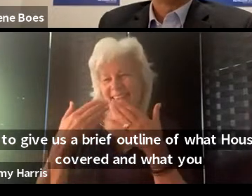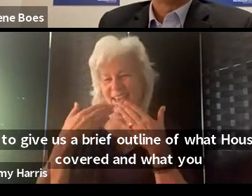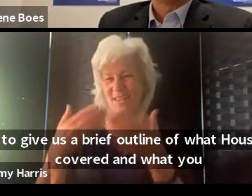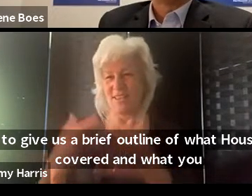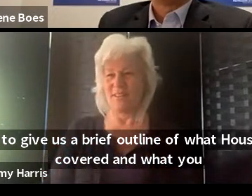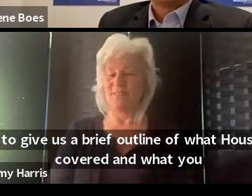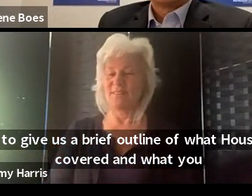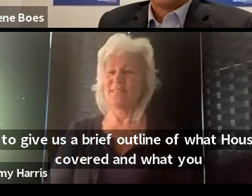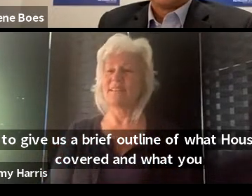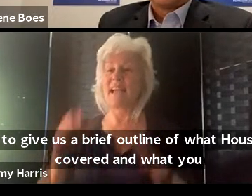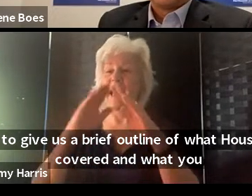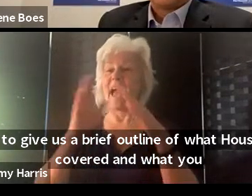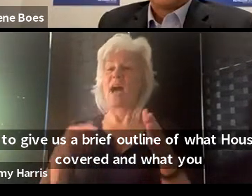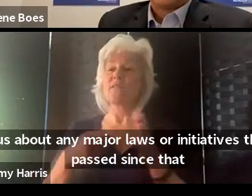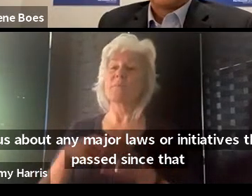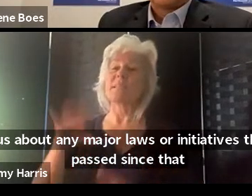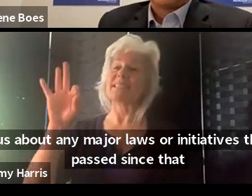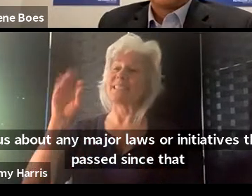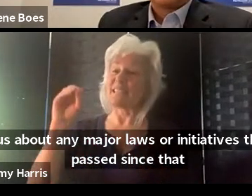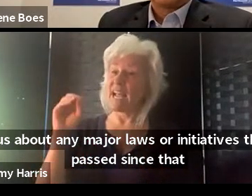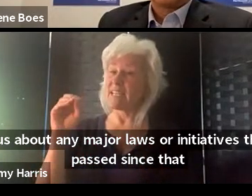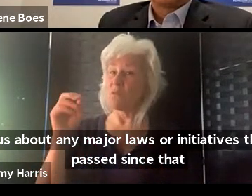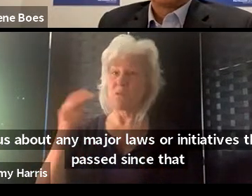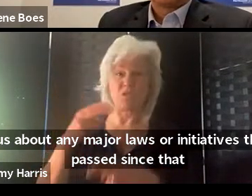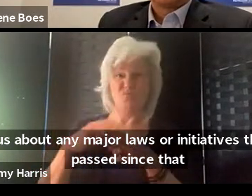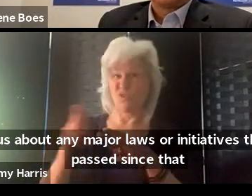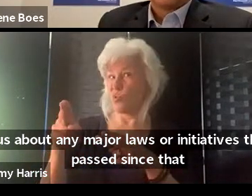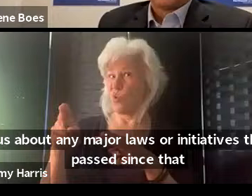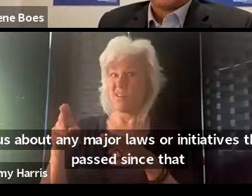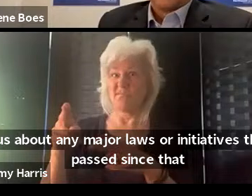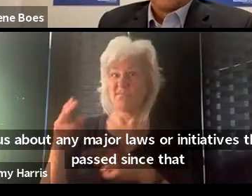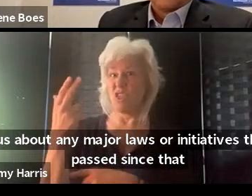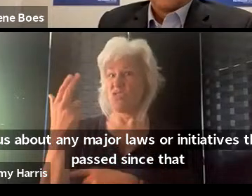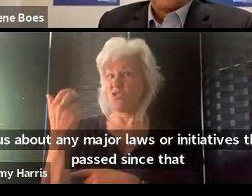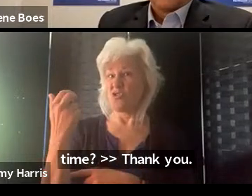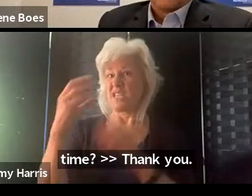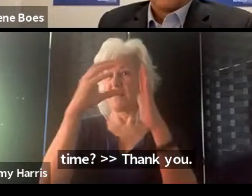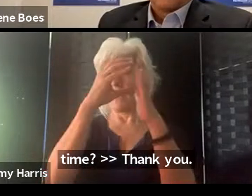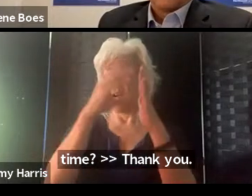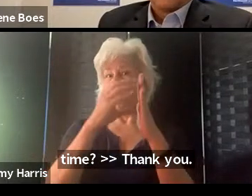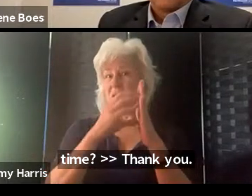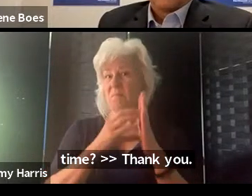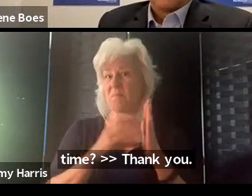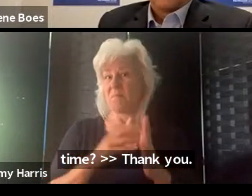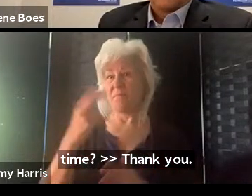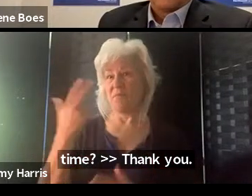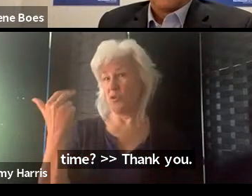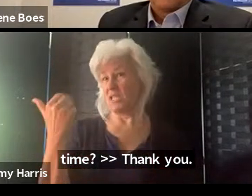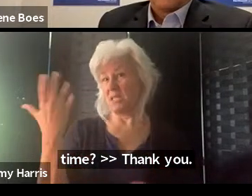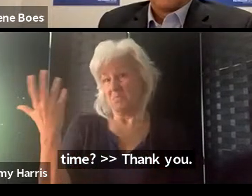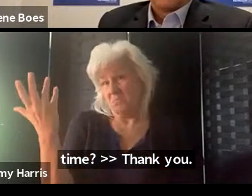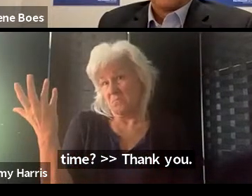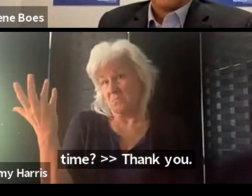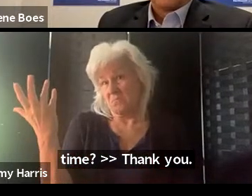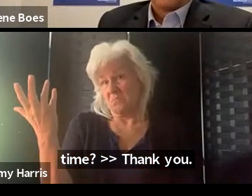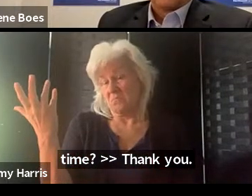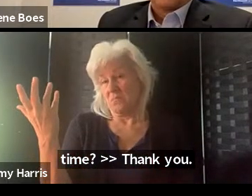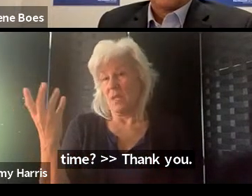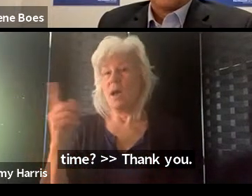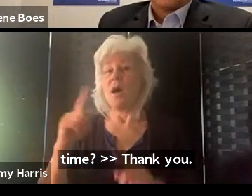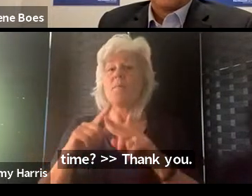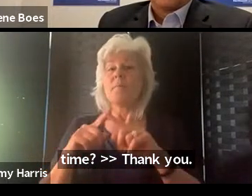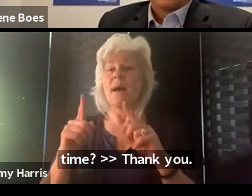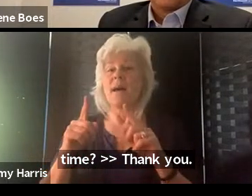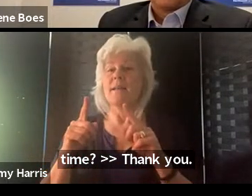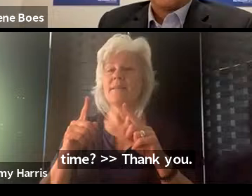House Bill 90 was a relatively short bill, only 13 paragraphs long. But at its foundation,